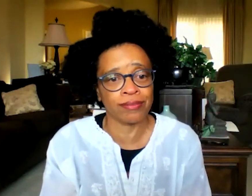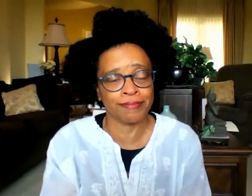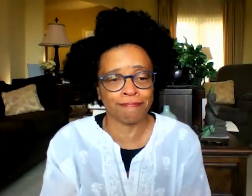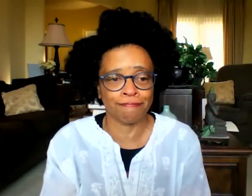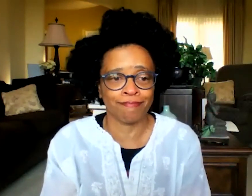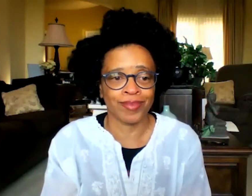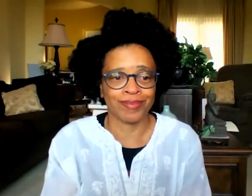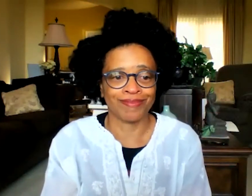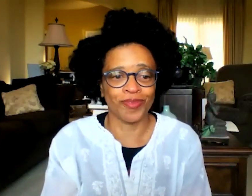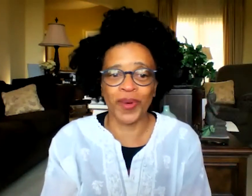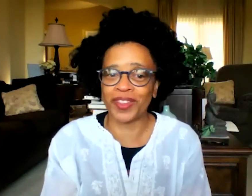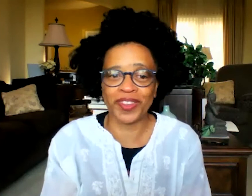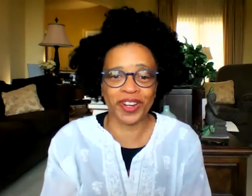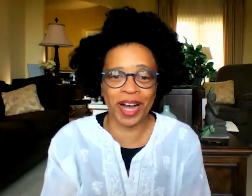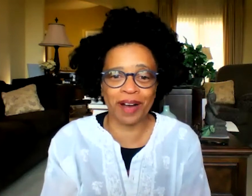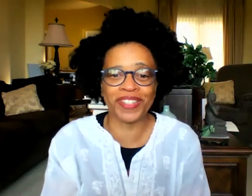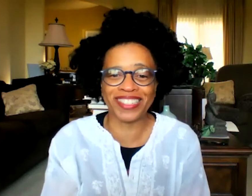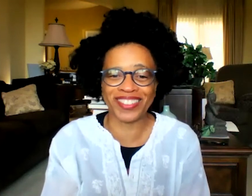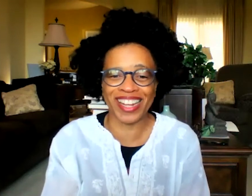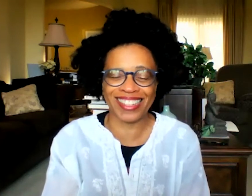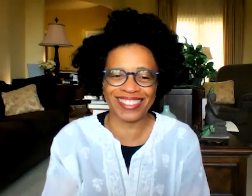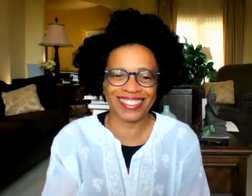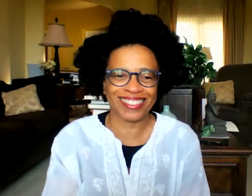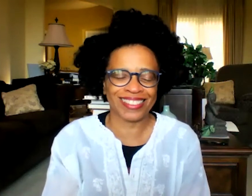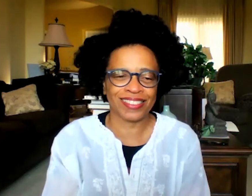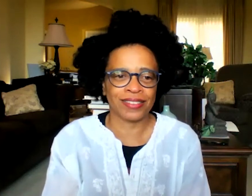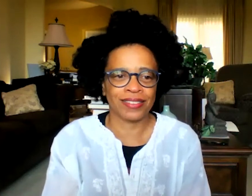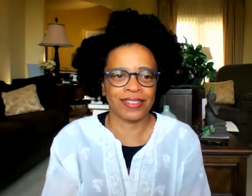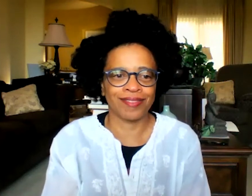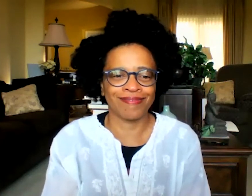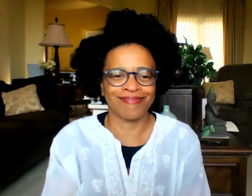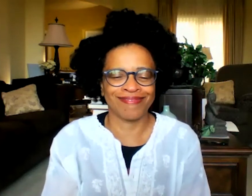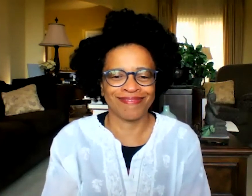charge, whether they're confident or not.